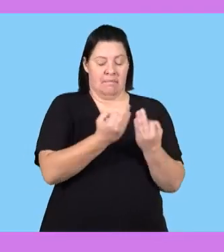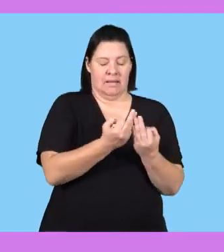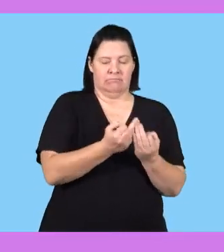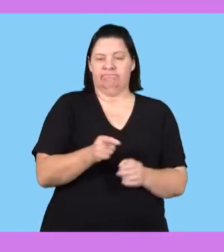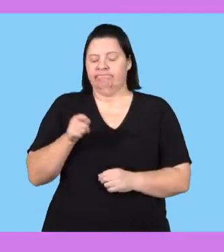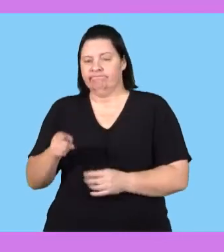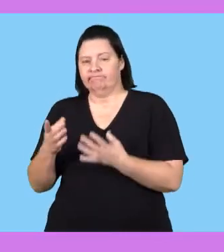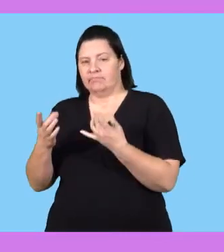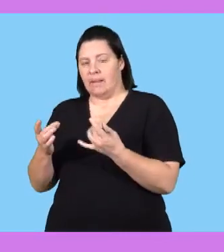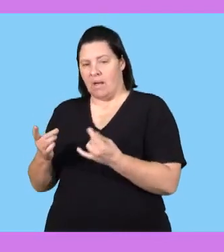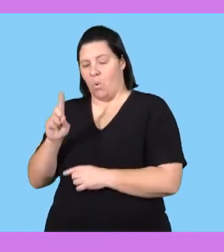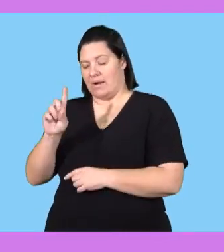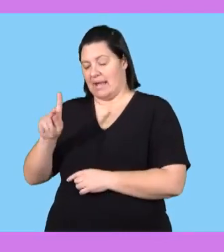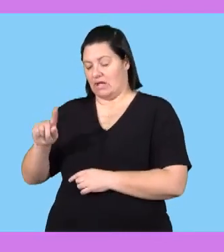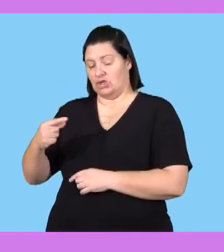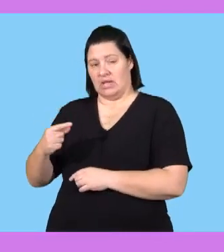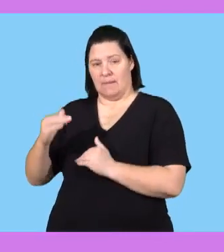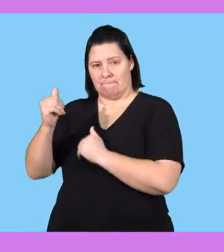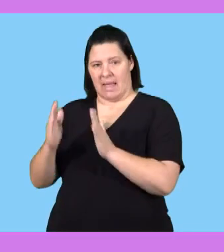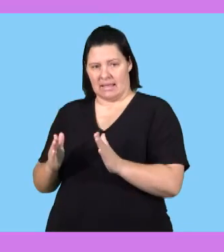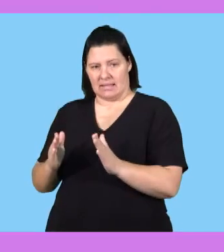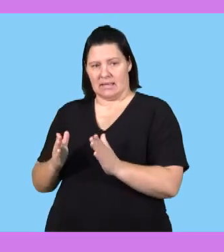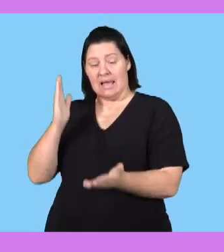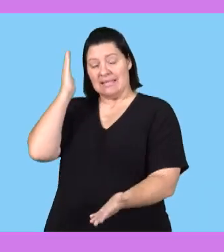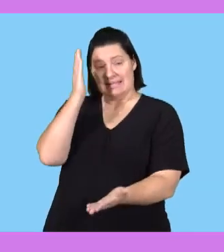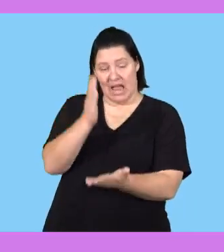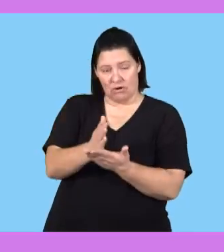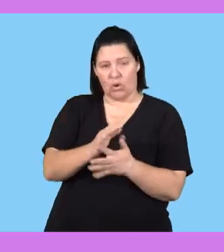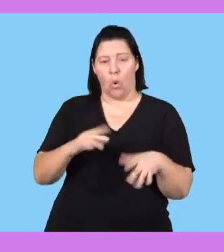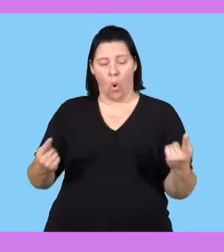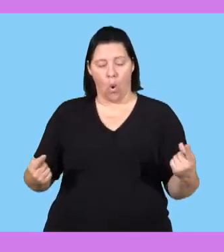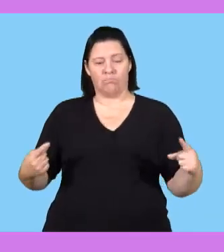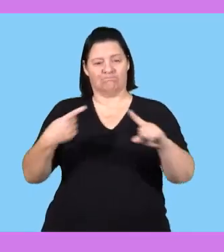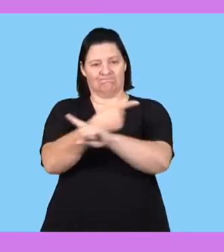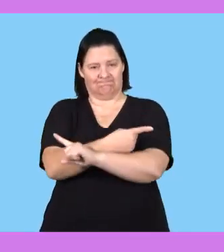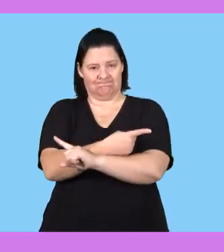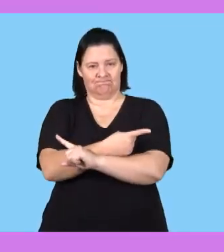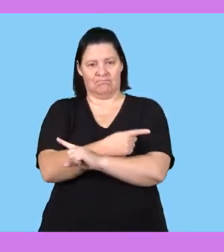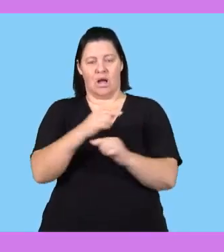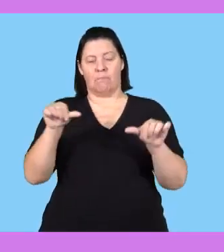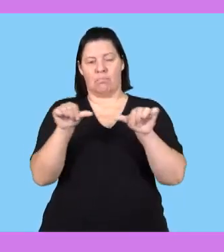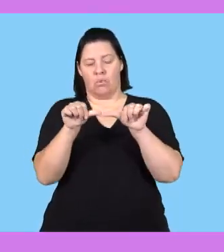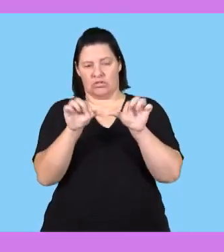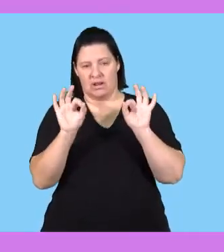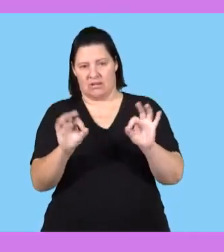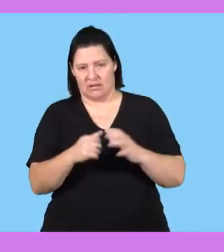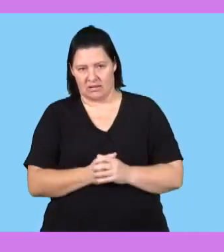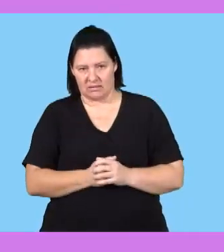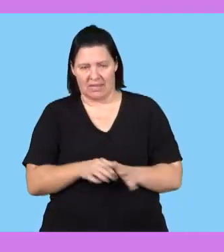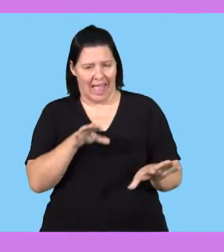number of families and number of 1 kilogram pegs directly or inversely